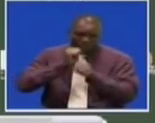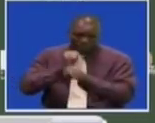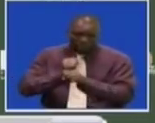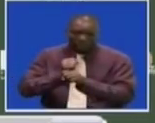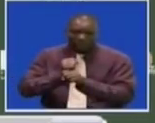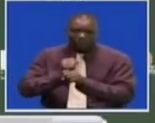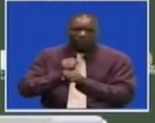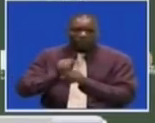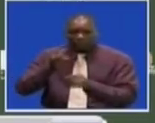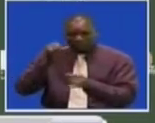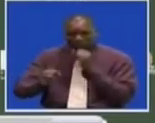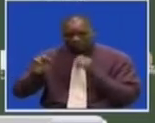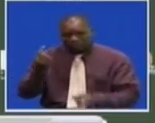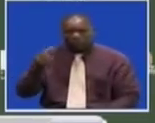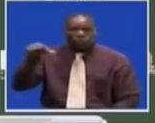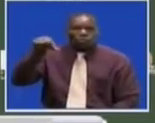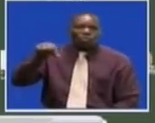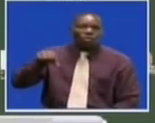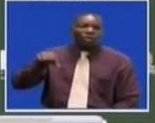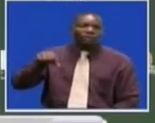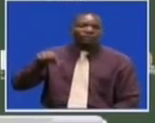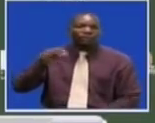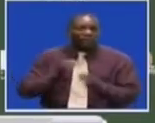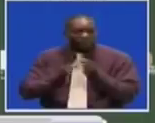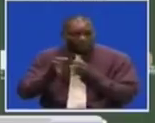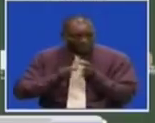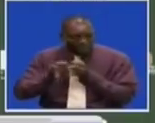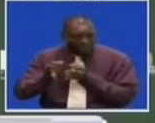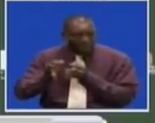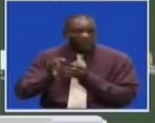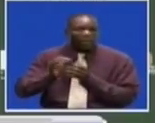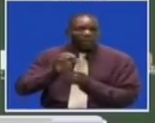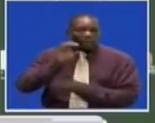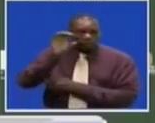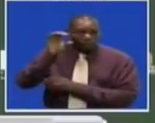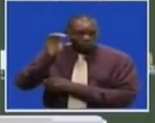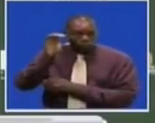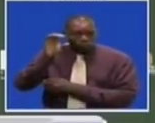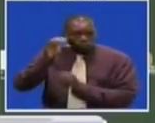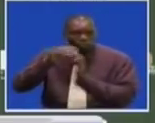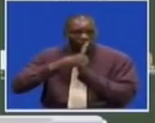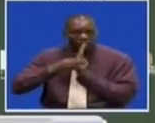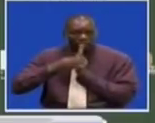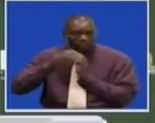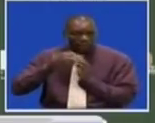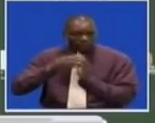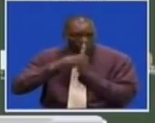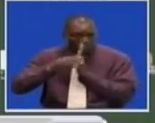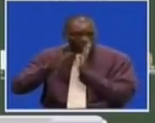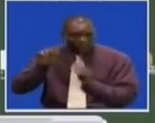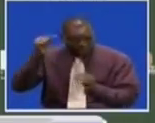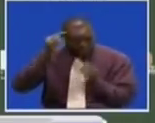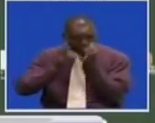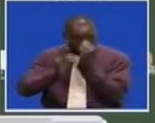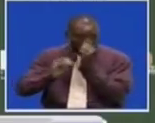2019. Mr. Mundubile disclosed this when he addressed provincial heads of government departments